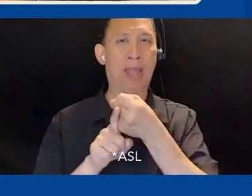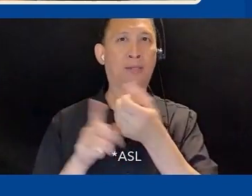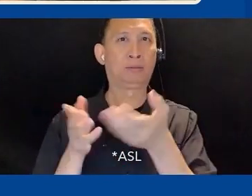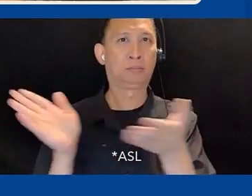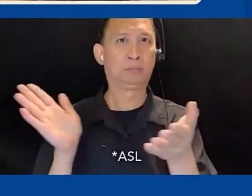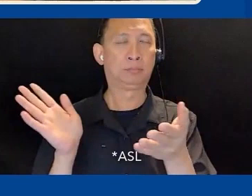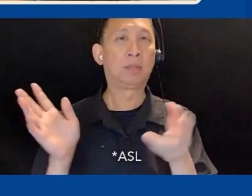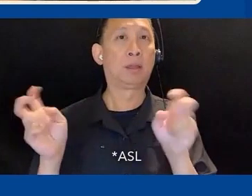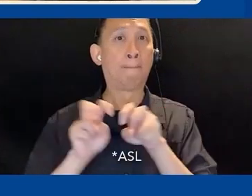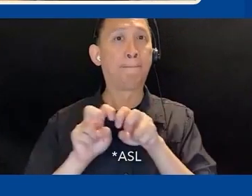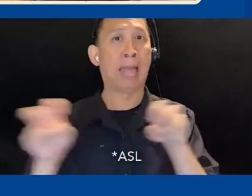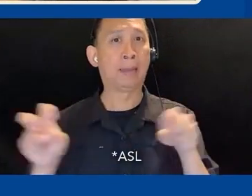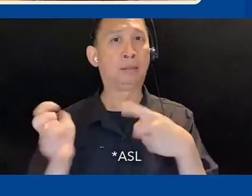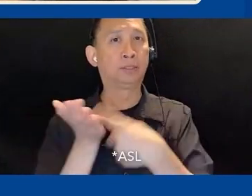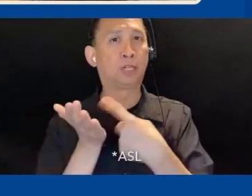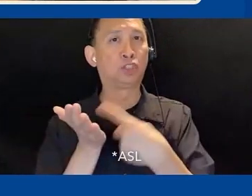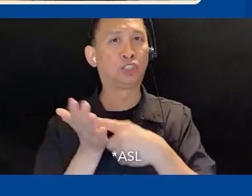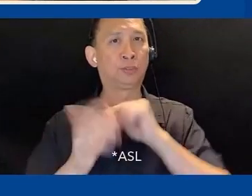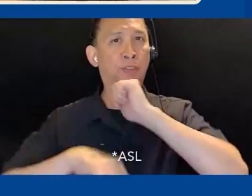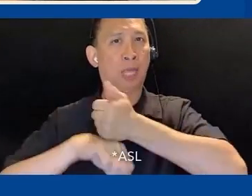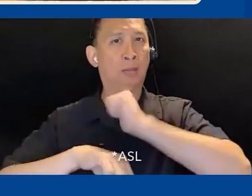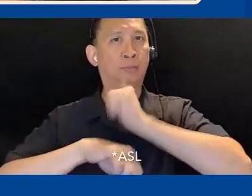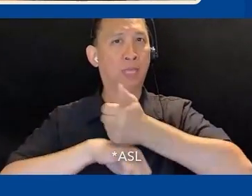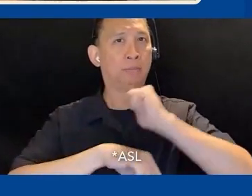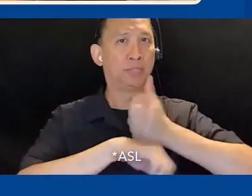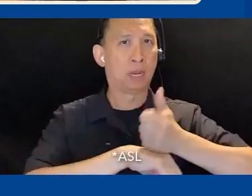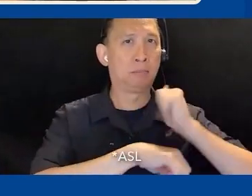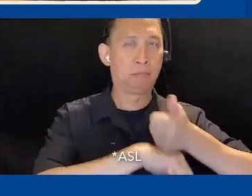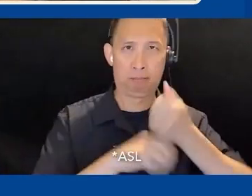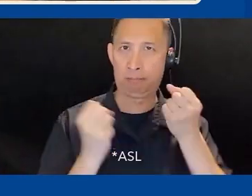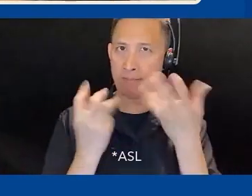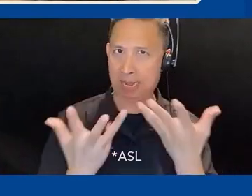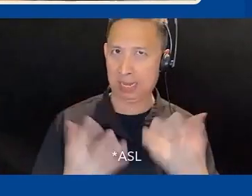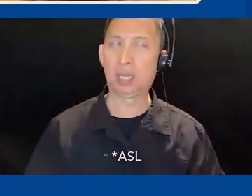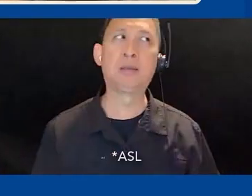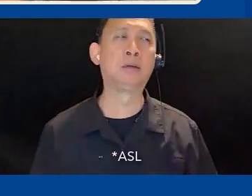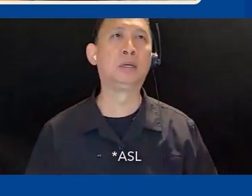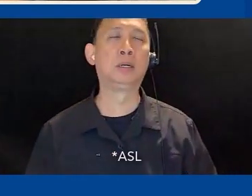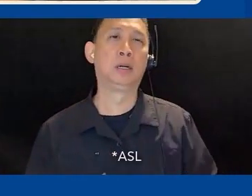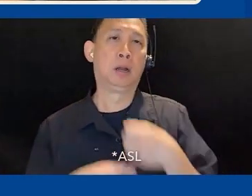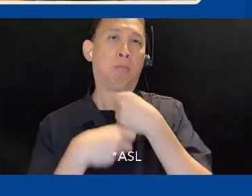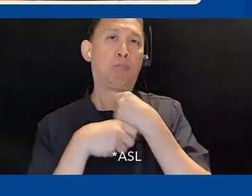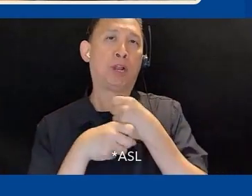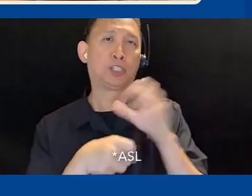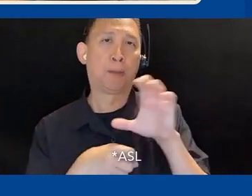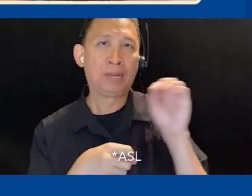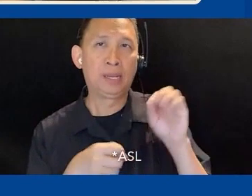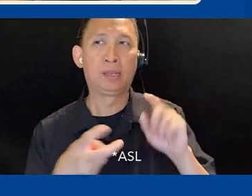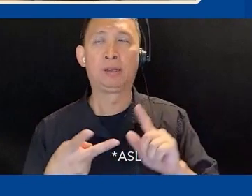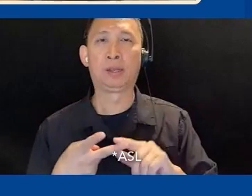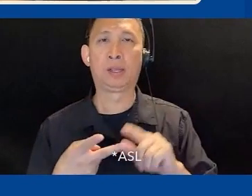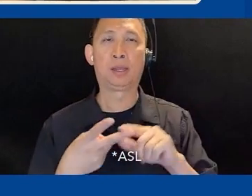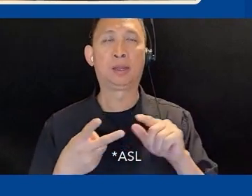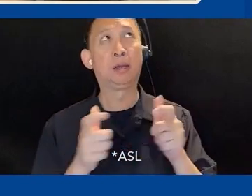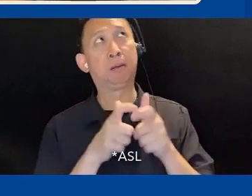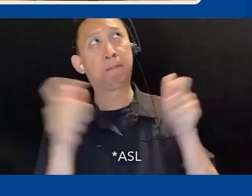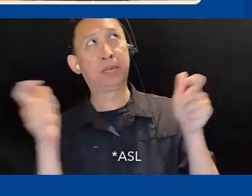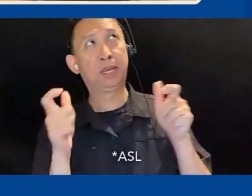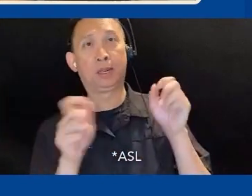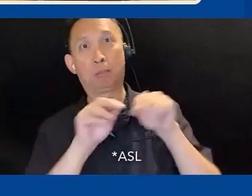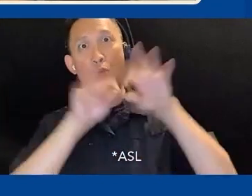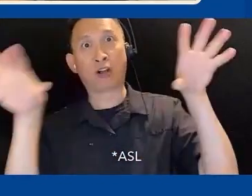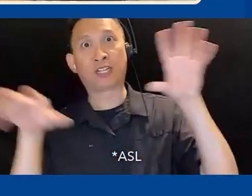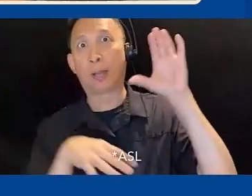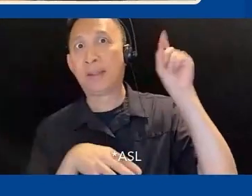being organized, and there were also within production companies and broadcasters, all hands meetings